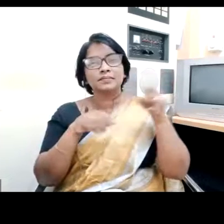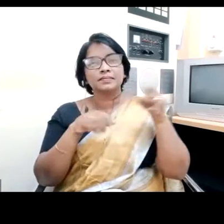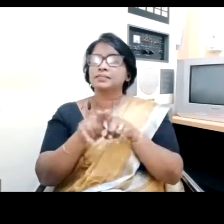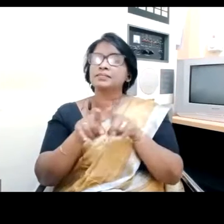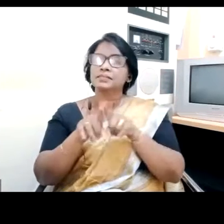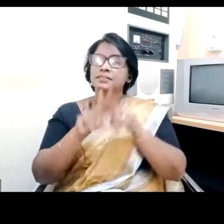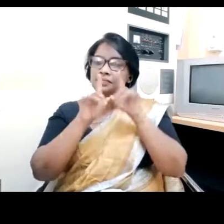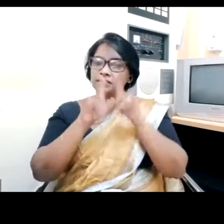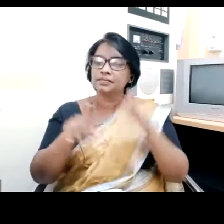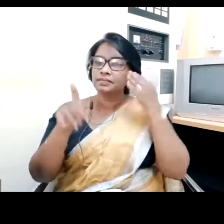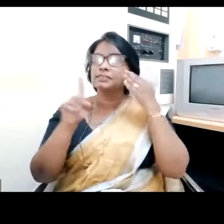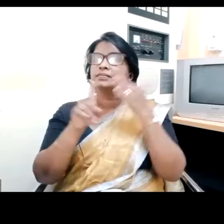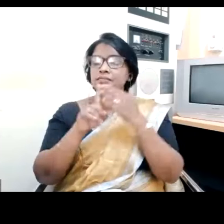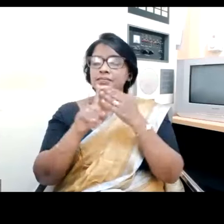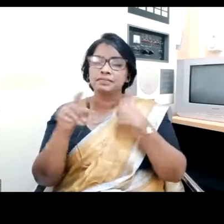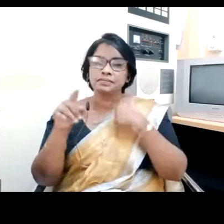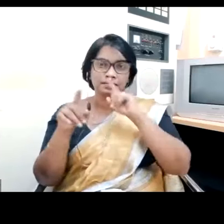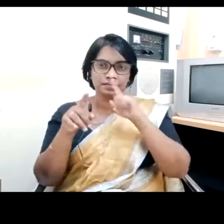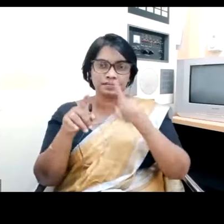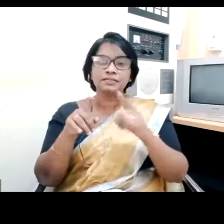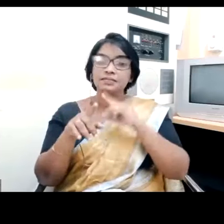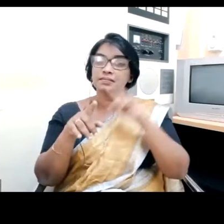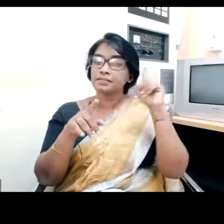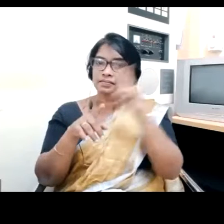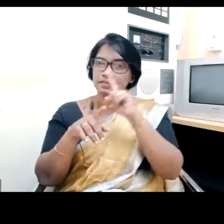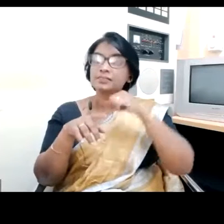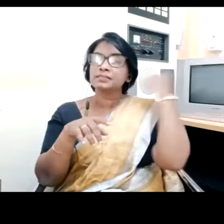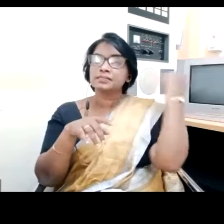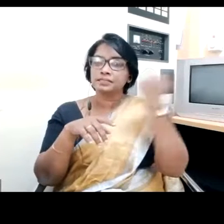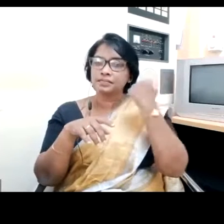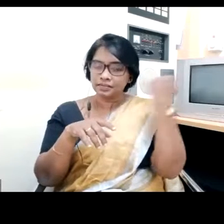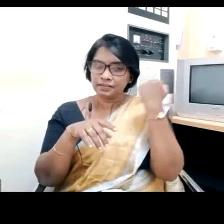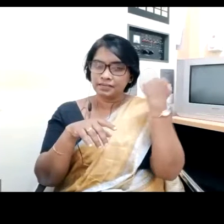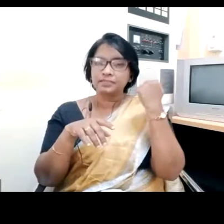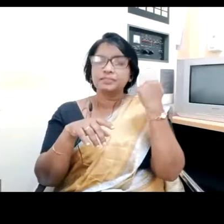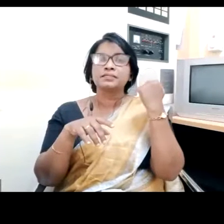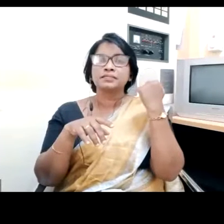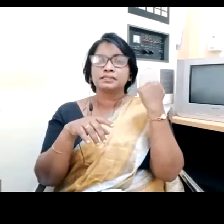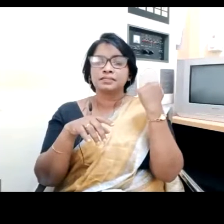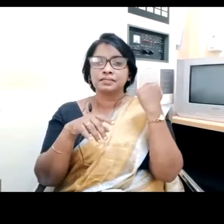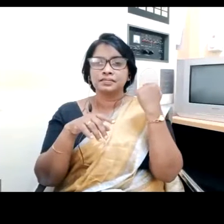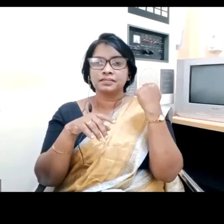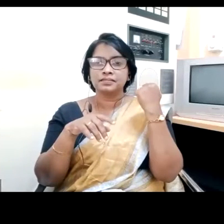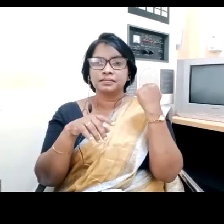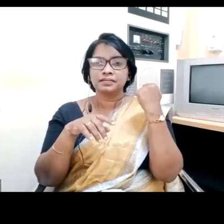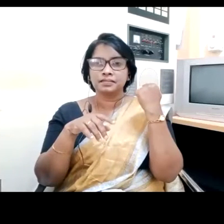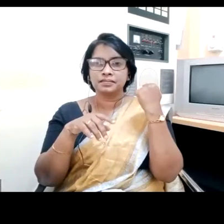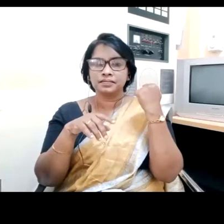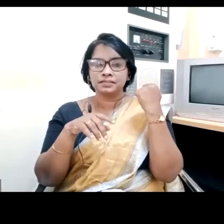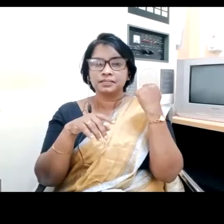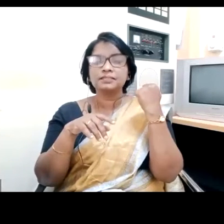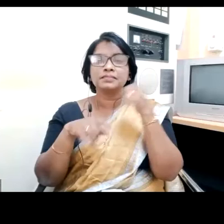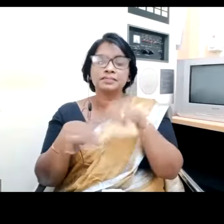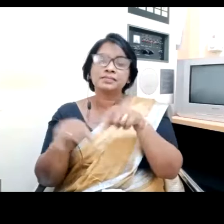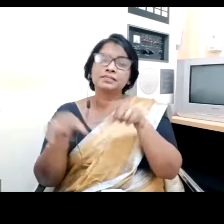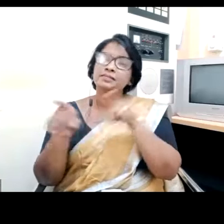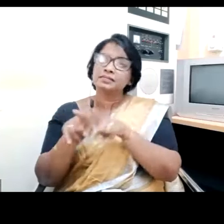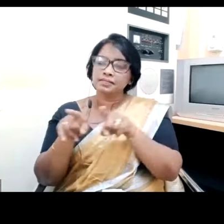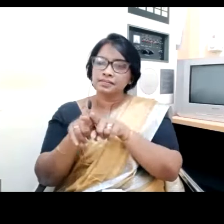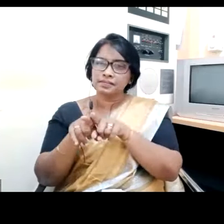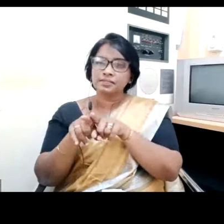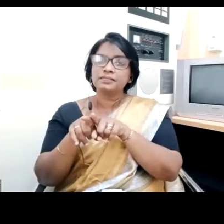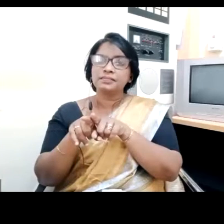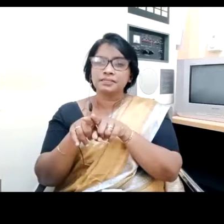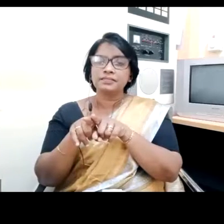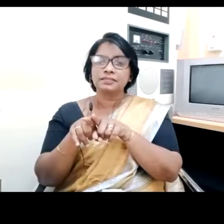our first panelist, and I'm going to invite Arjun, who works with the climate action team in India, to